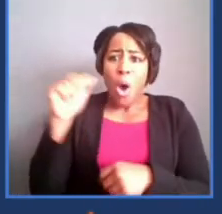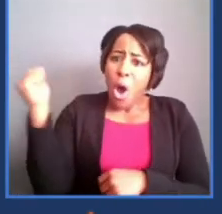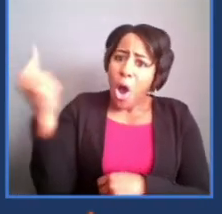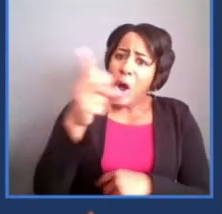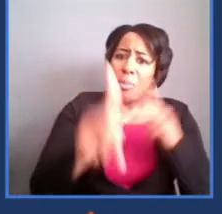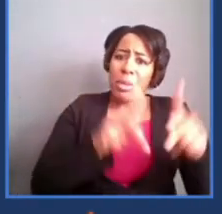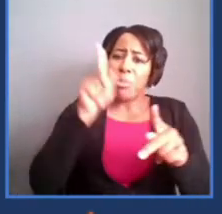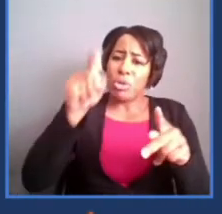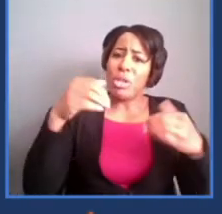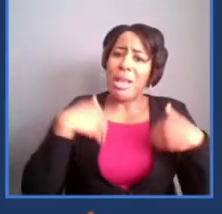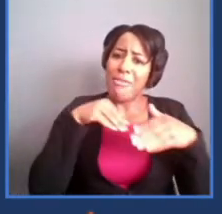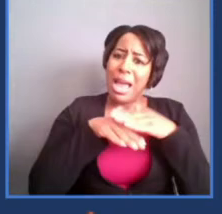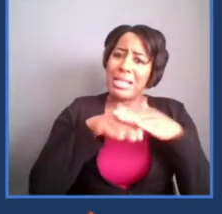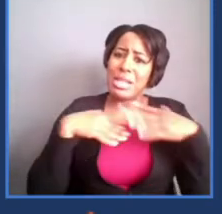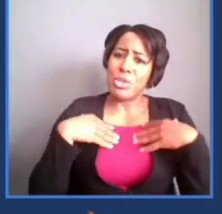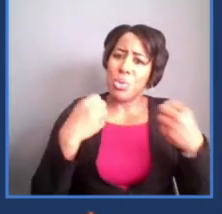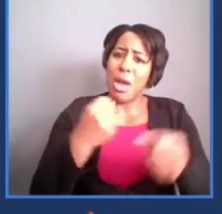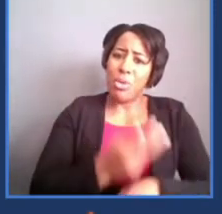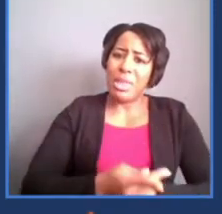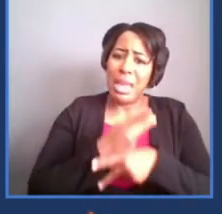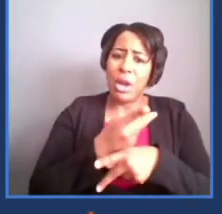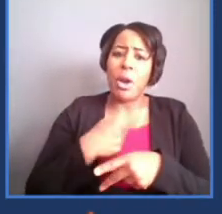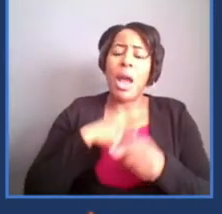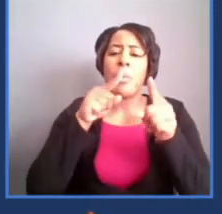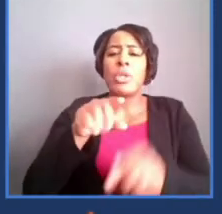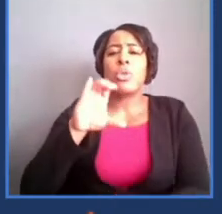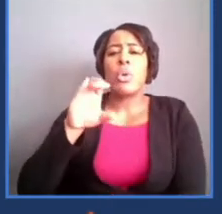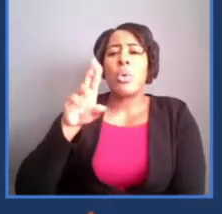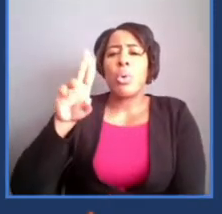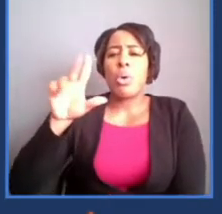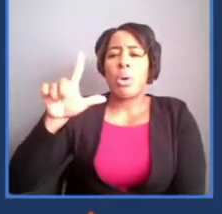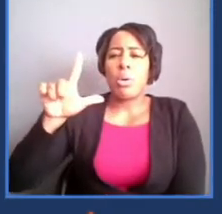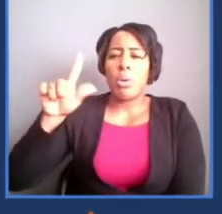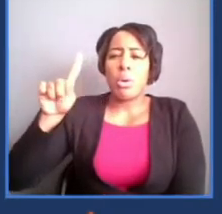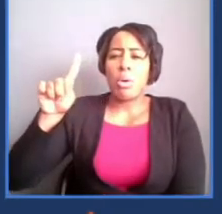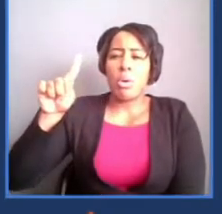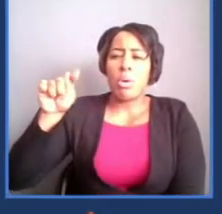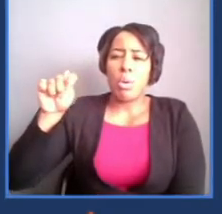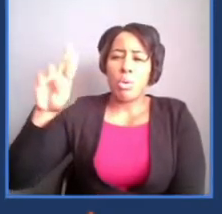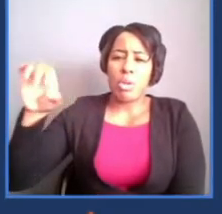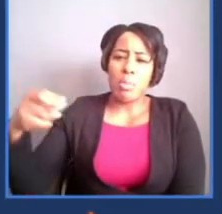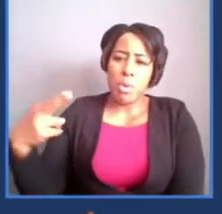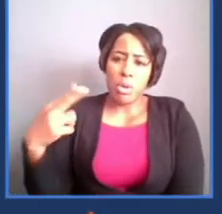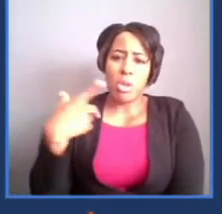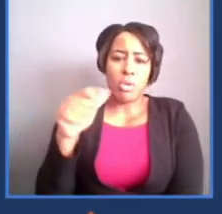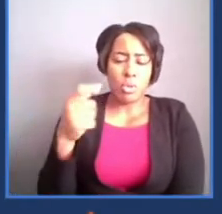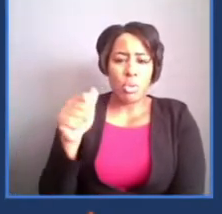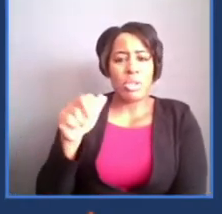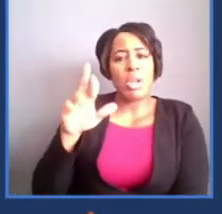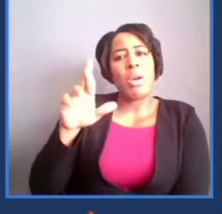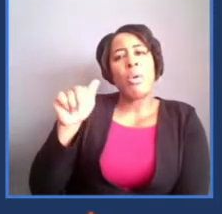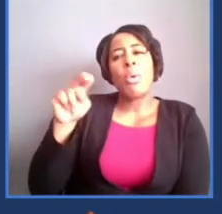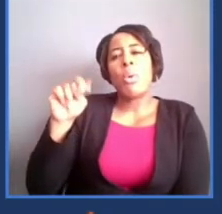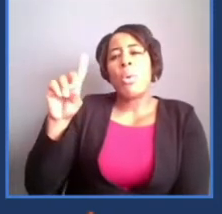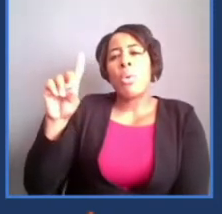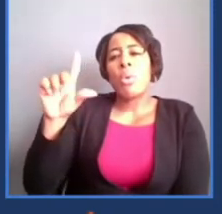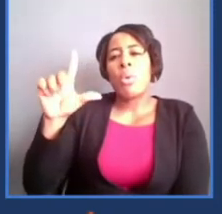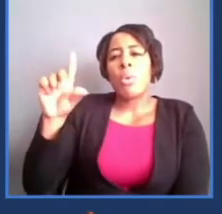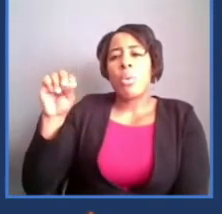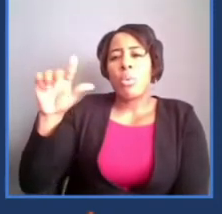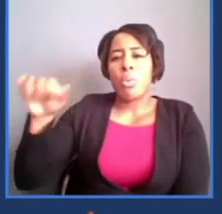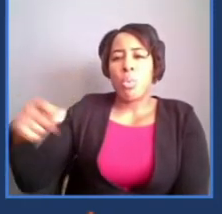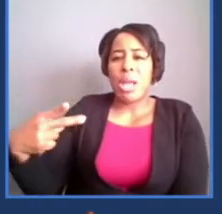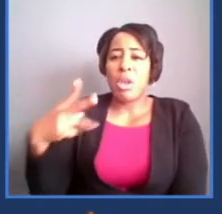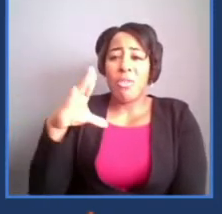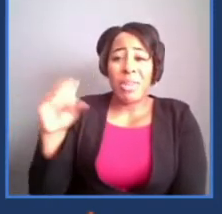I was just down in Cuthbert, Georgia a few days ago, Randolph County in South Georgia. Y'all, they lost their